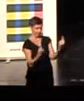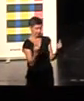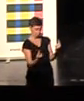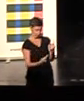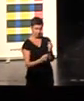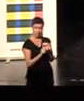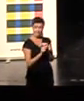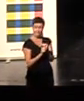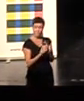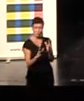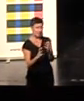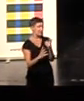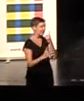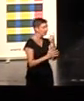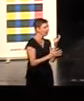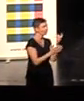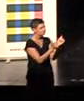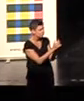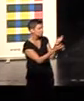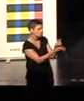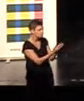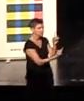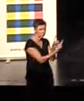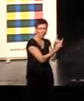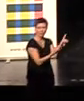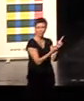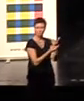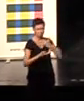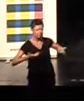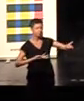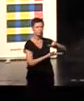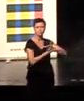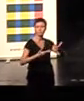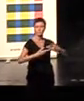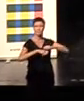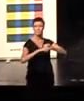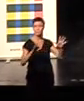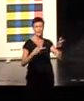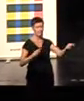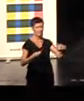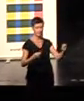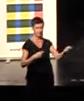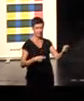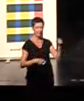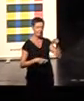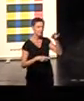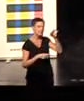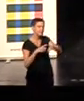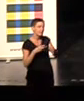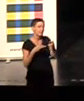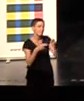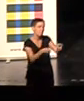free individuals contracting met iets hadden dit is e ferry partycare vorm of